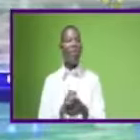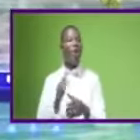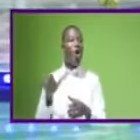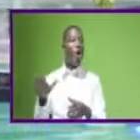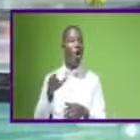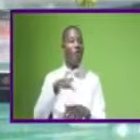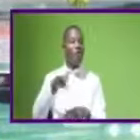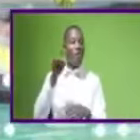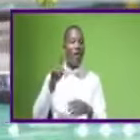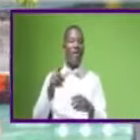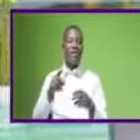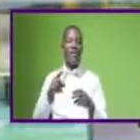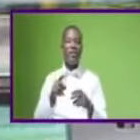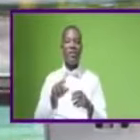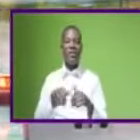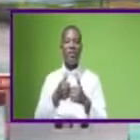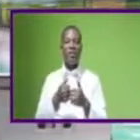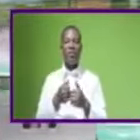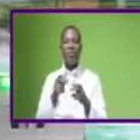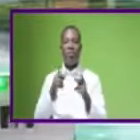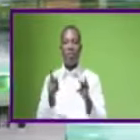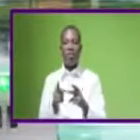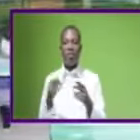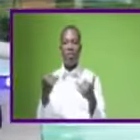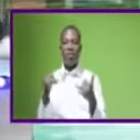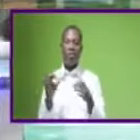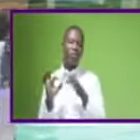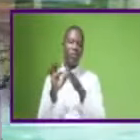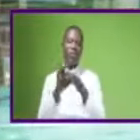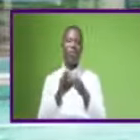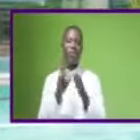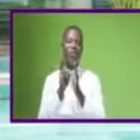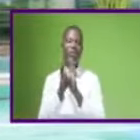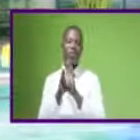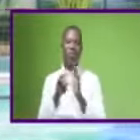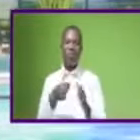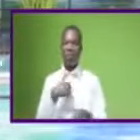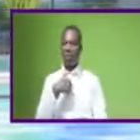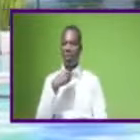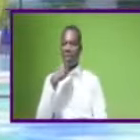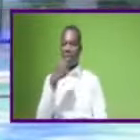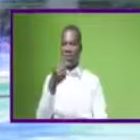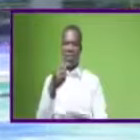And play. That everyone should look for a role that they'll play in this movie.